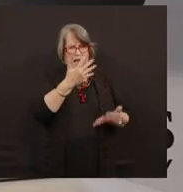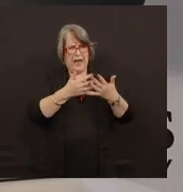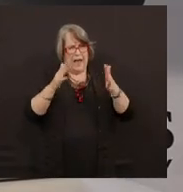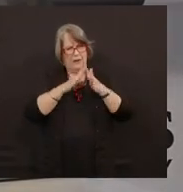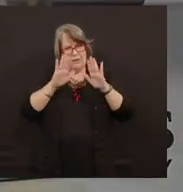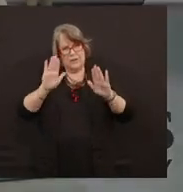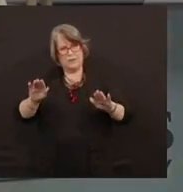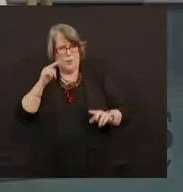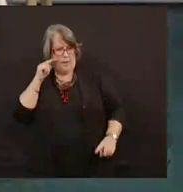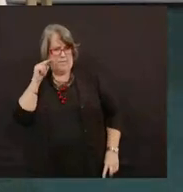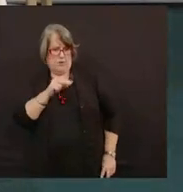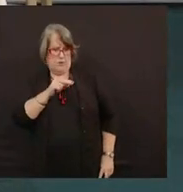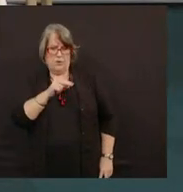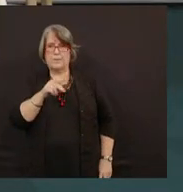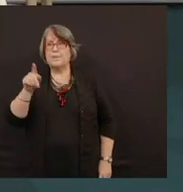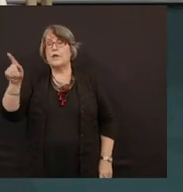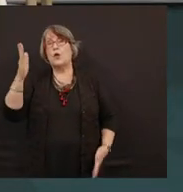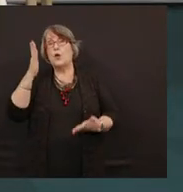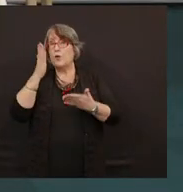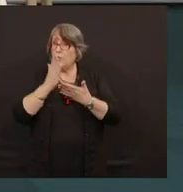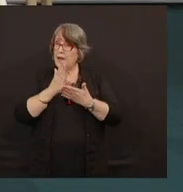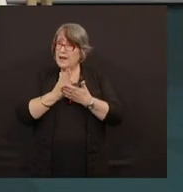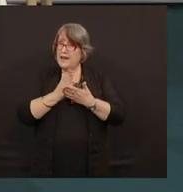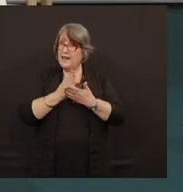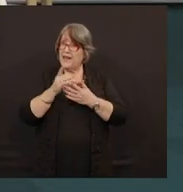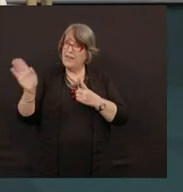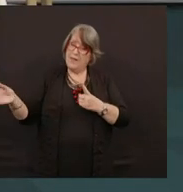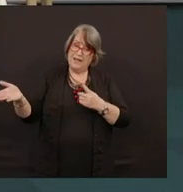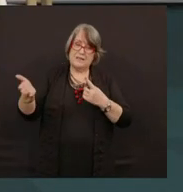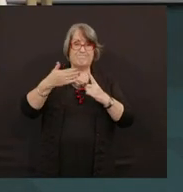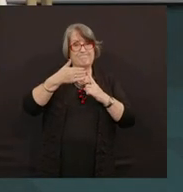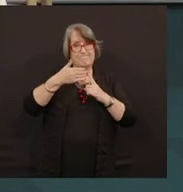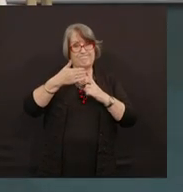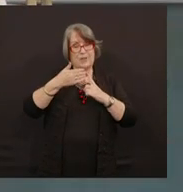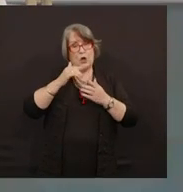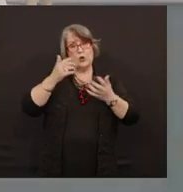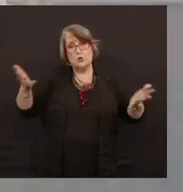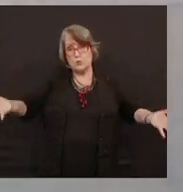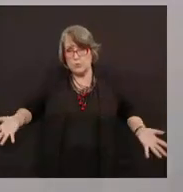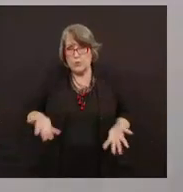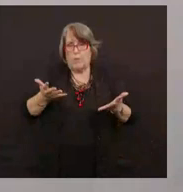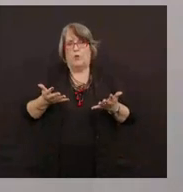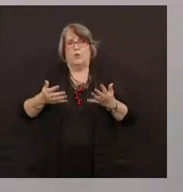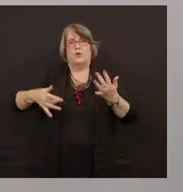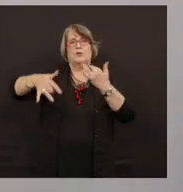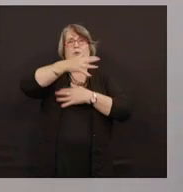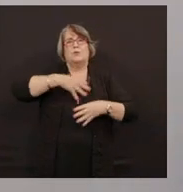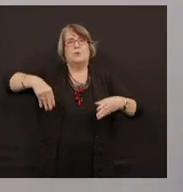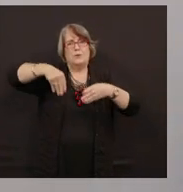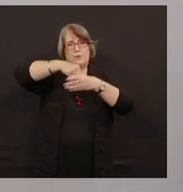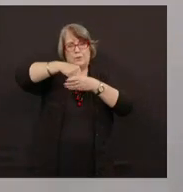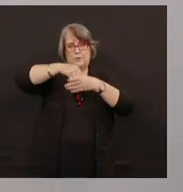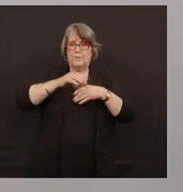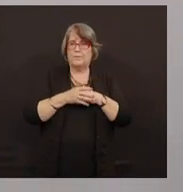overcome that? Well, I think again, then that would come straight back to promoting social inclusion. So for